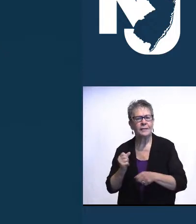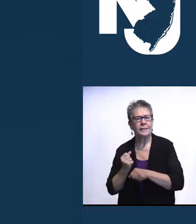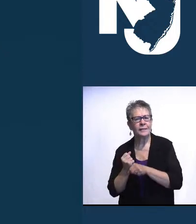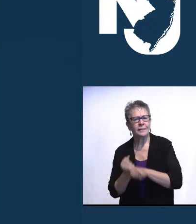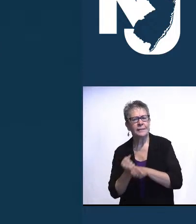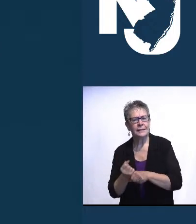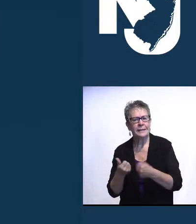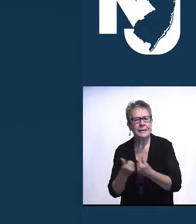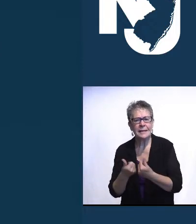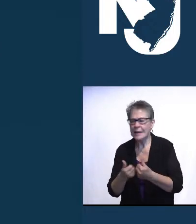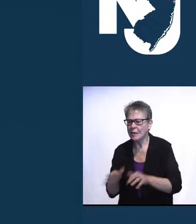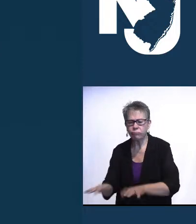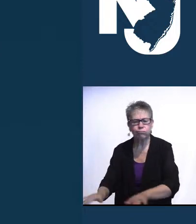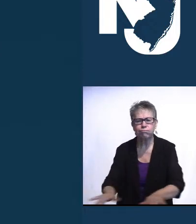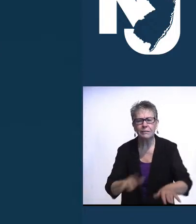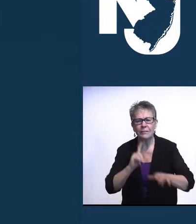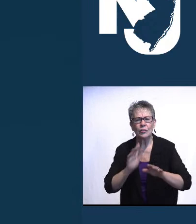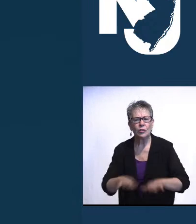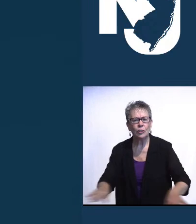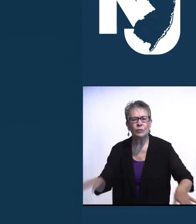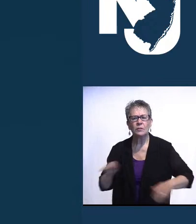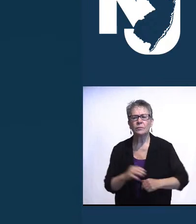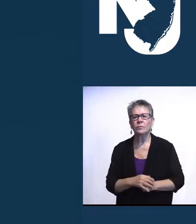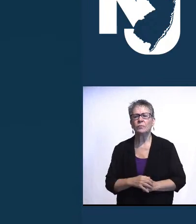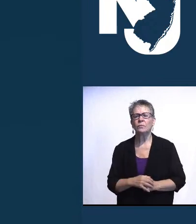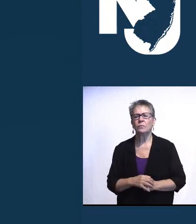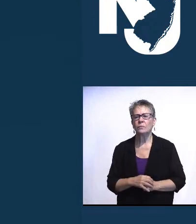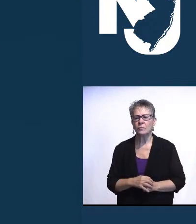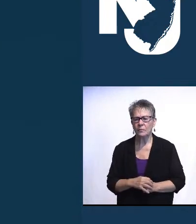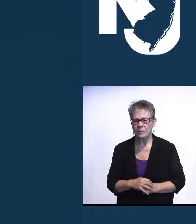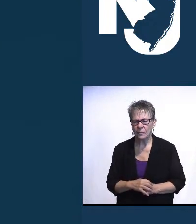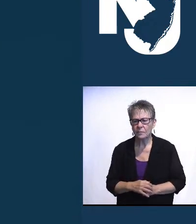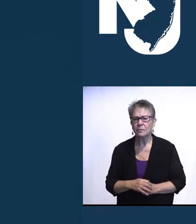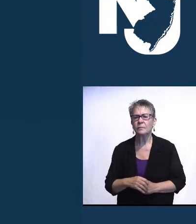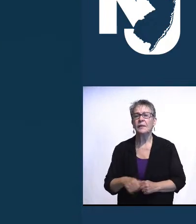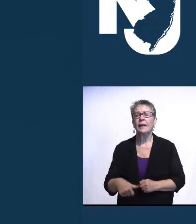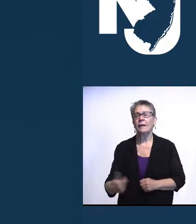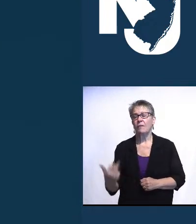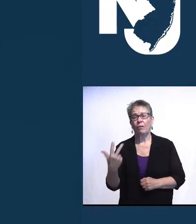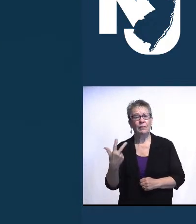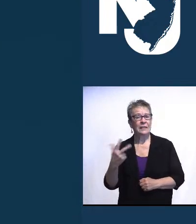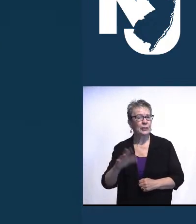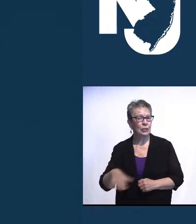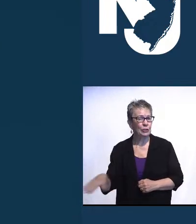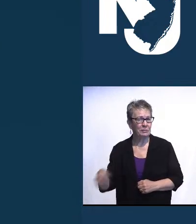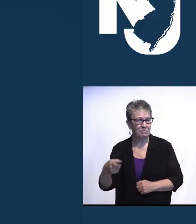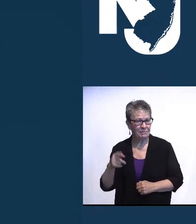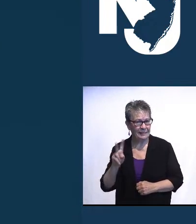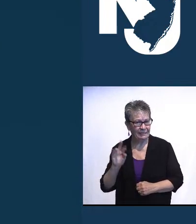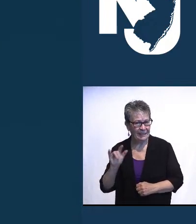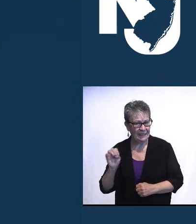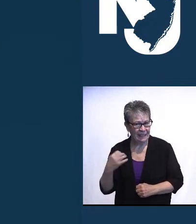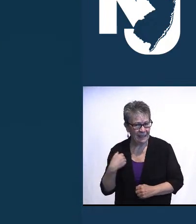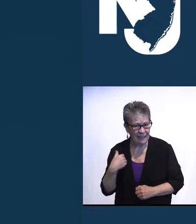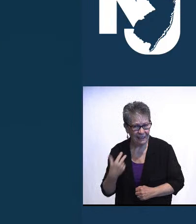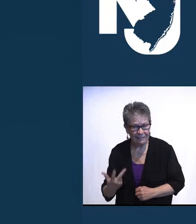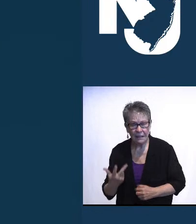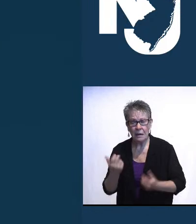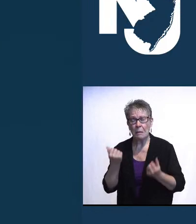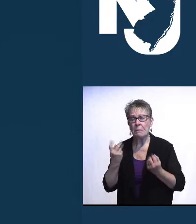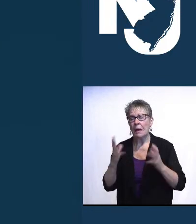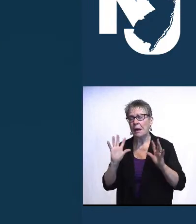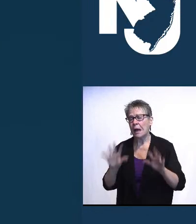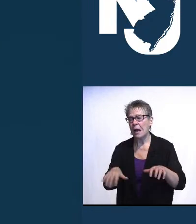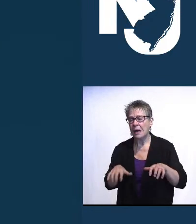and Ashley, and his son, little Vinny. He also leaves countless friends. So I had heard about Vincent